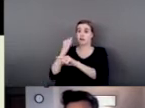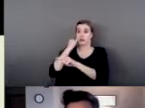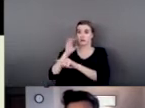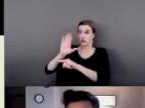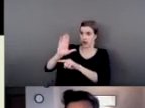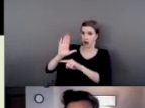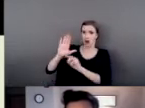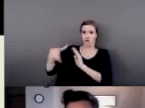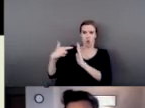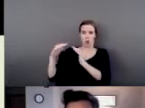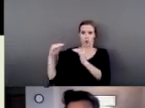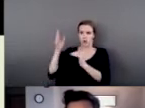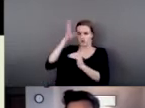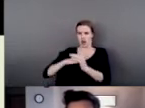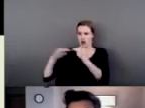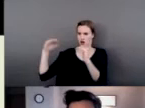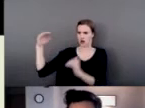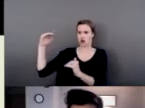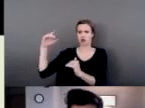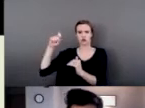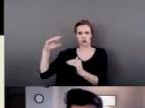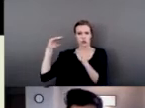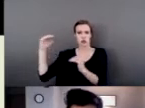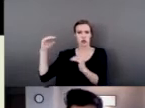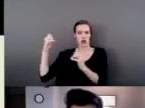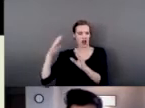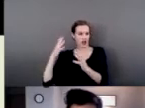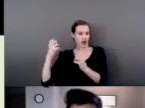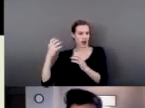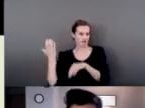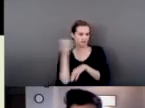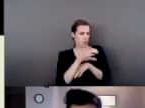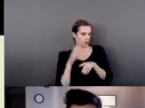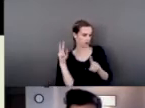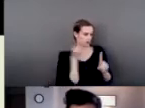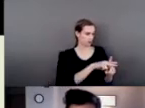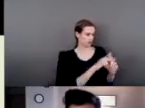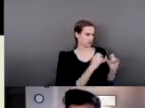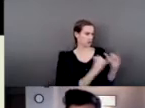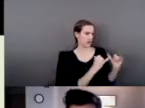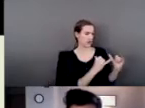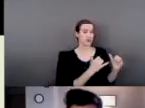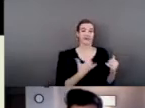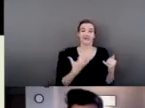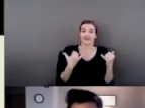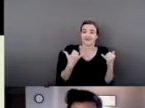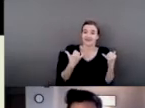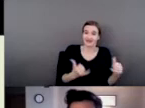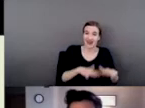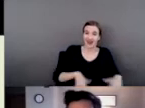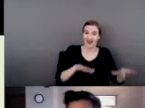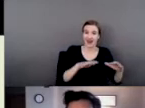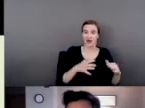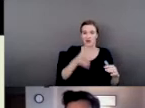Native communities, it now gives men more power and control over women. And then thus